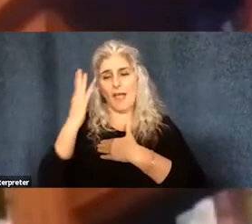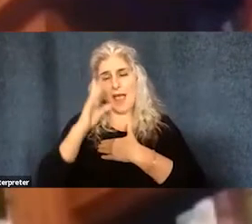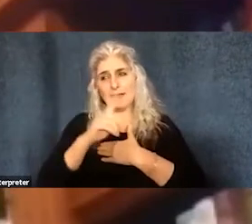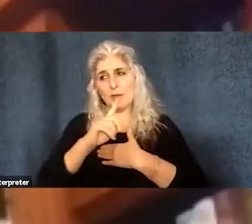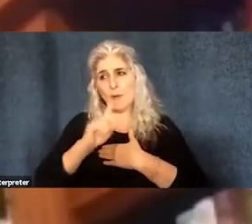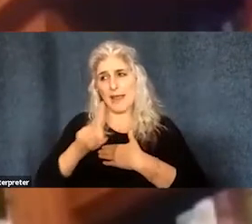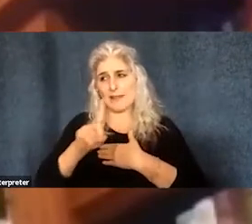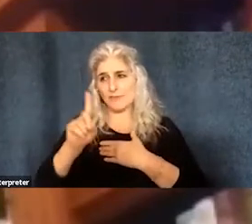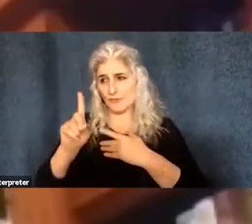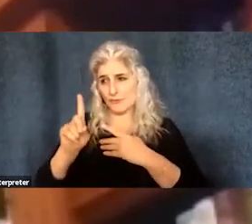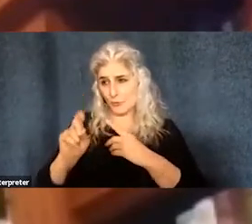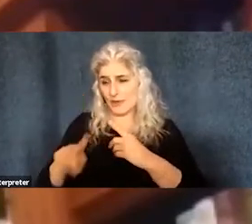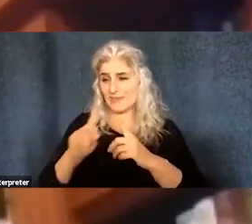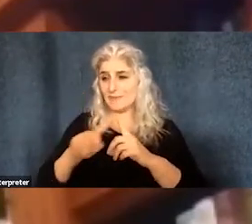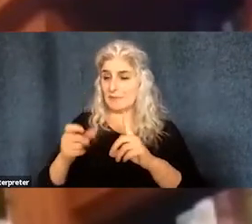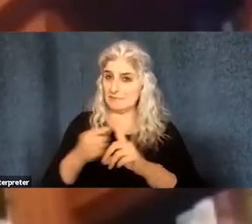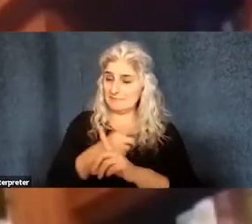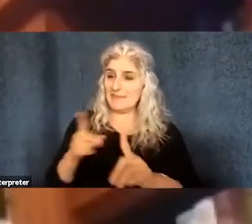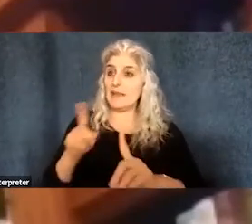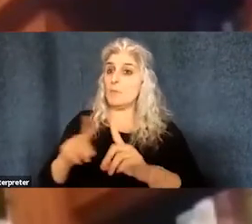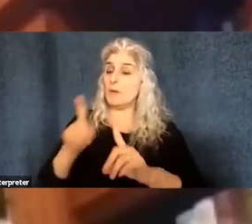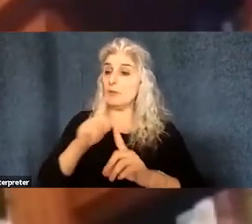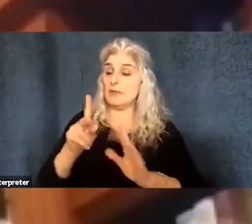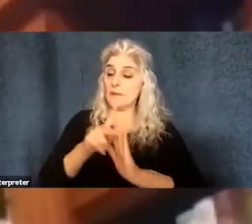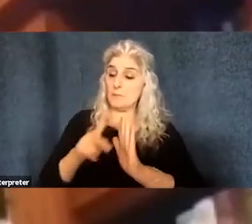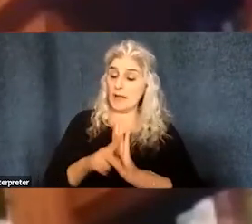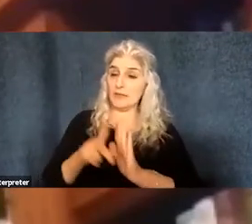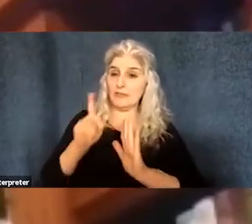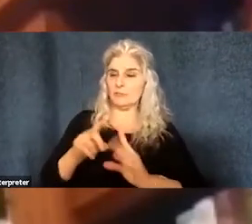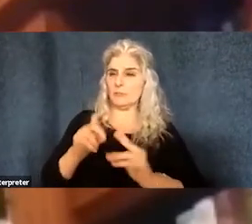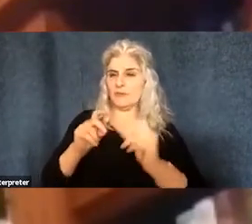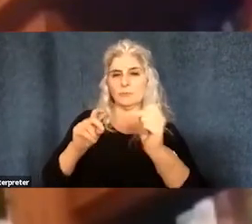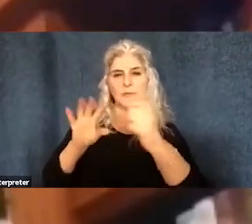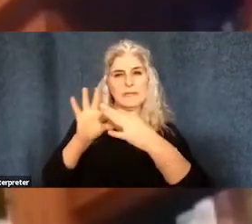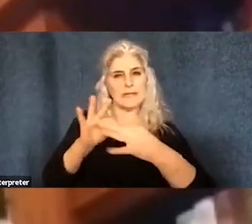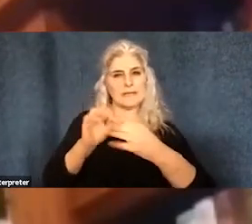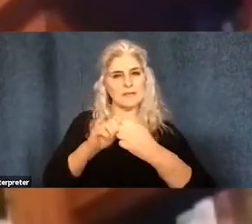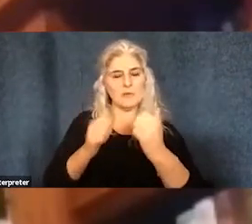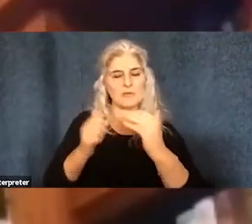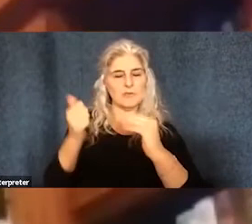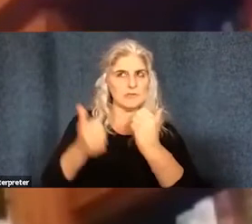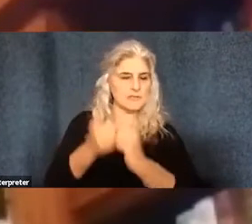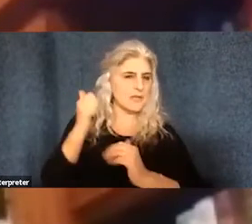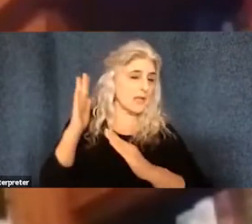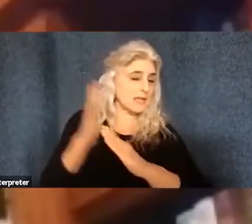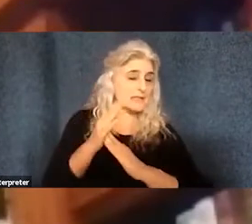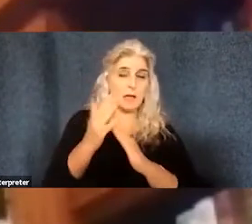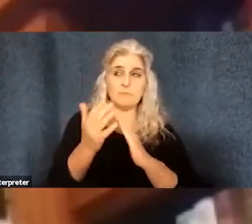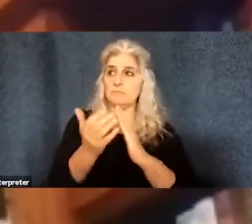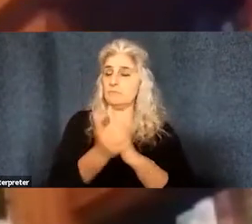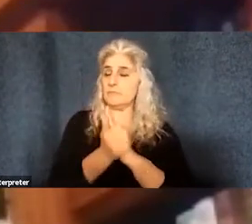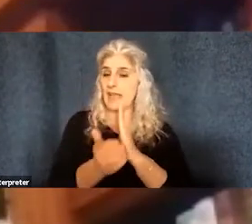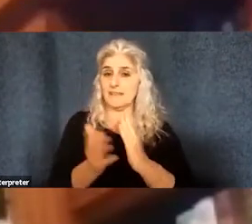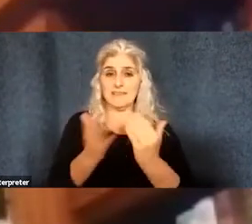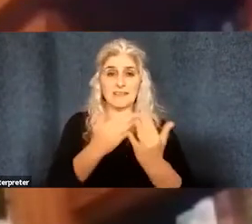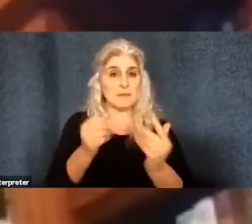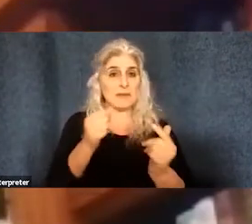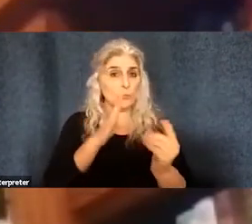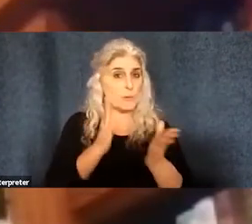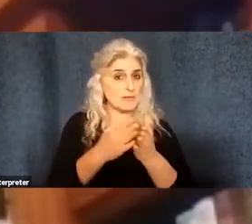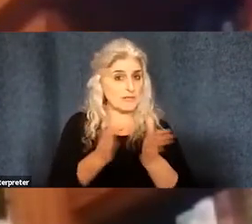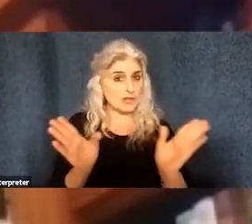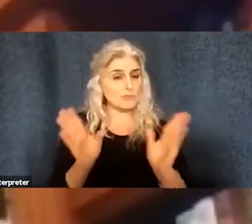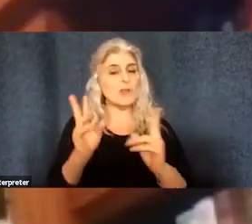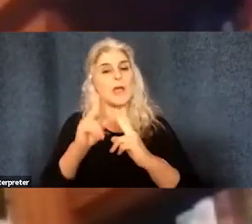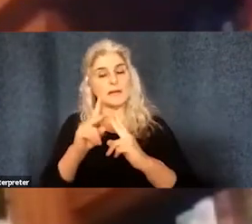the policies have to be responsive to the best and the brightest talent, married couples or not, women in general, and underrepresented